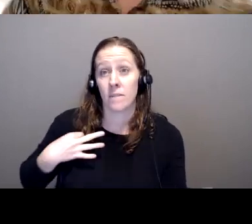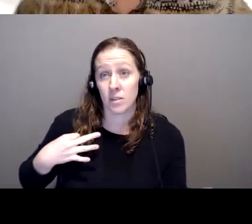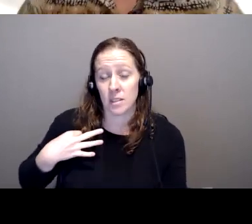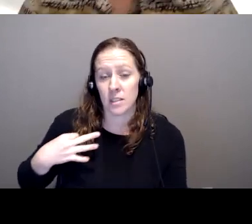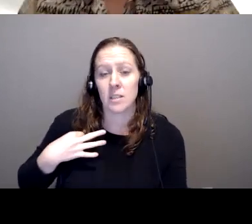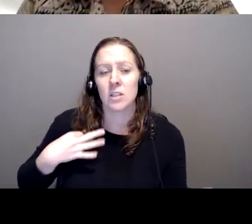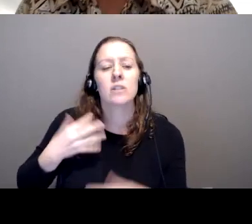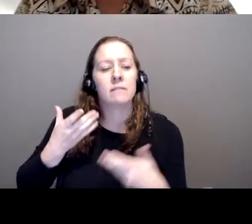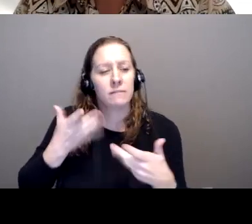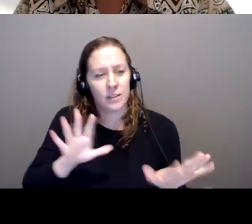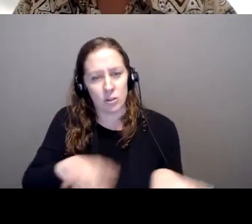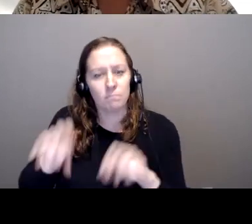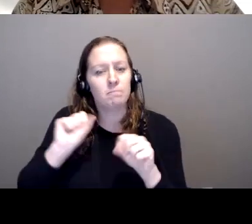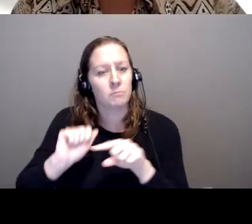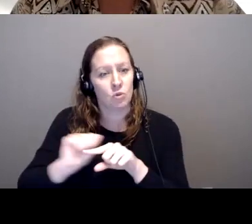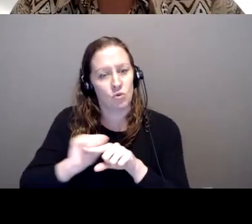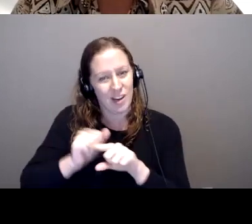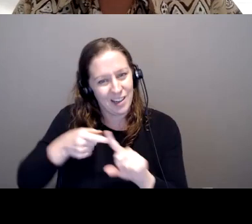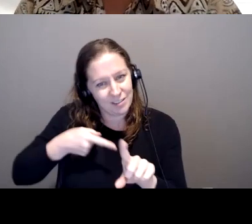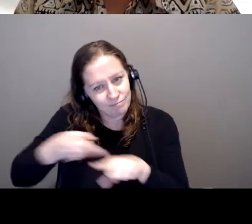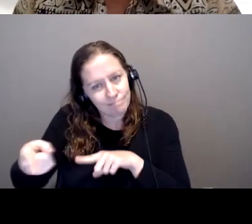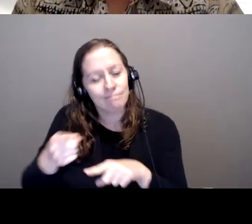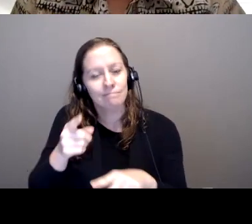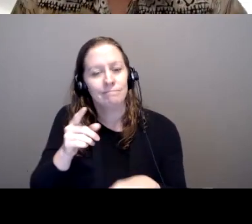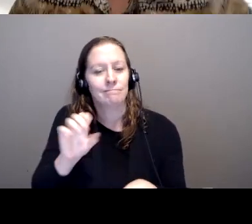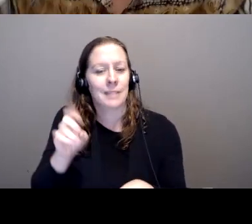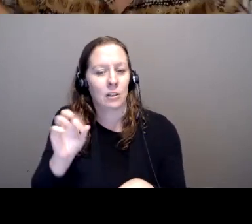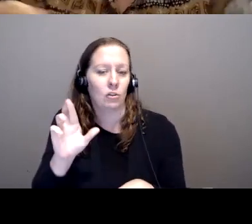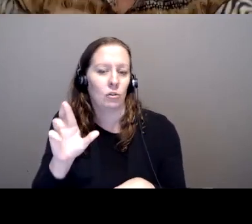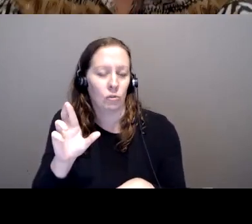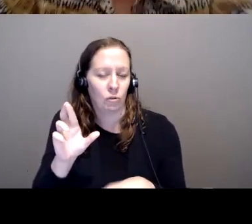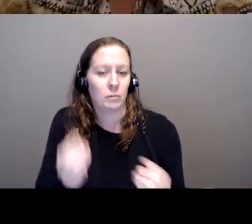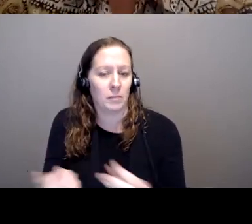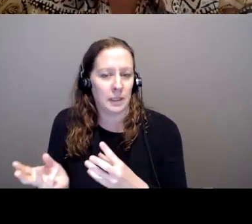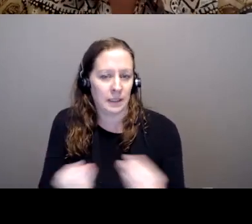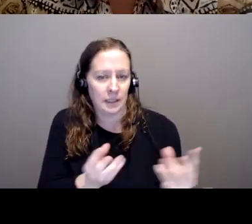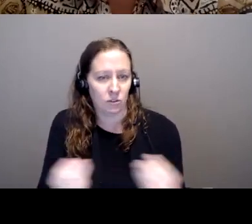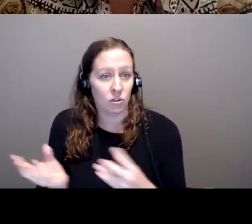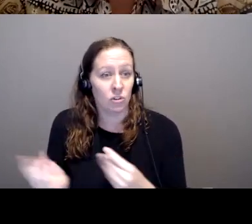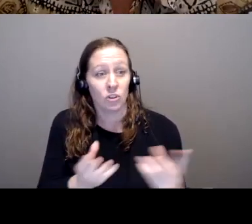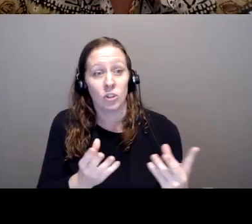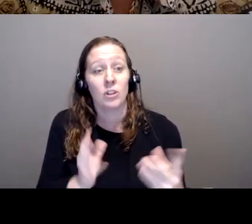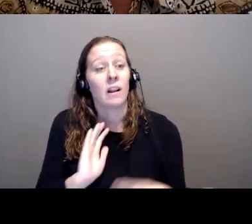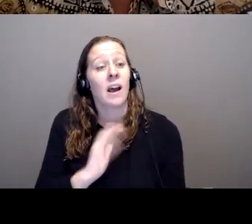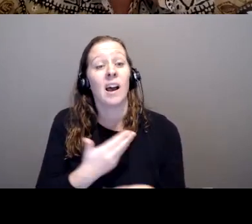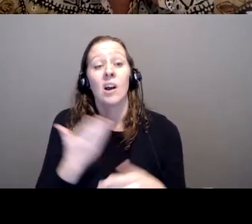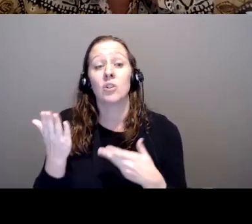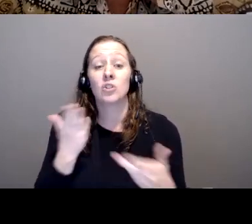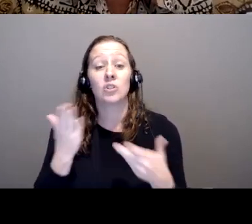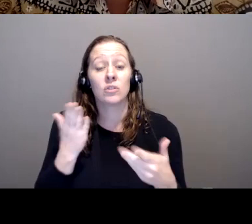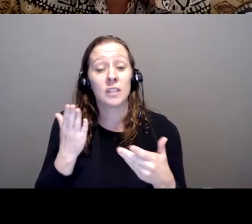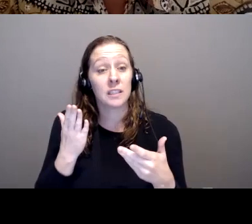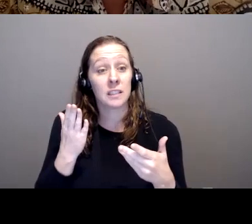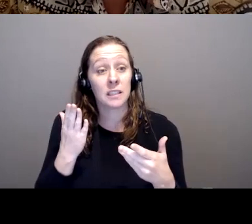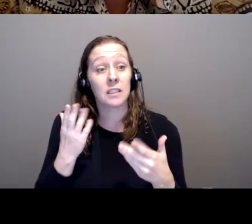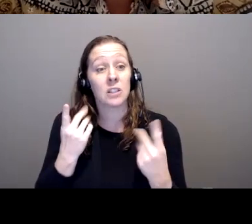gone through specific training in elder mediation, and they deliver our service in the different areas